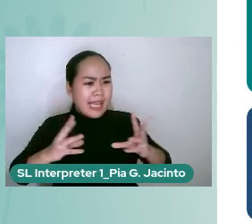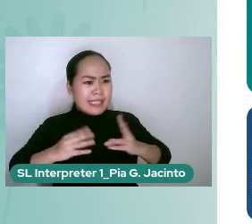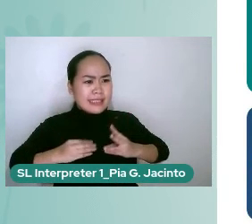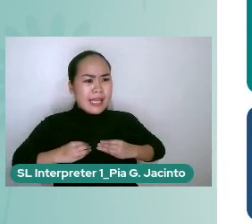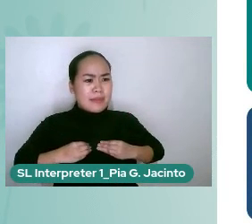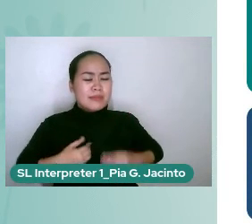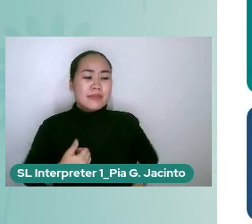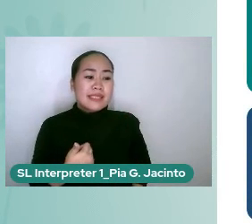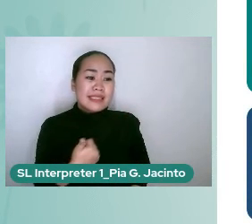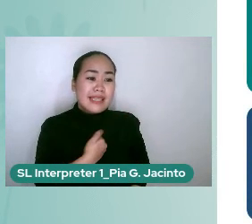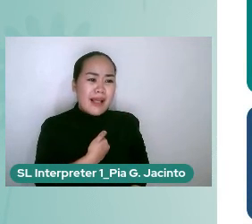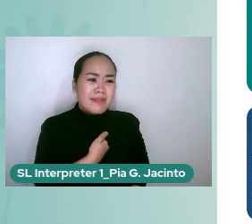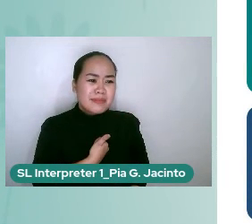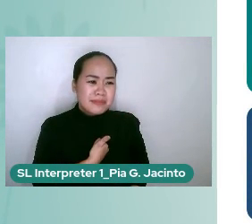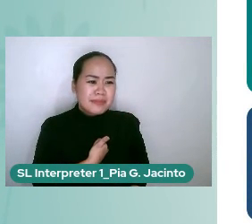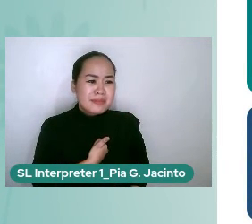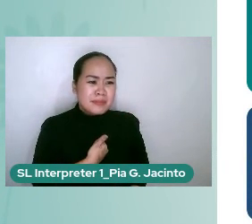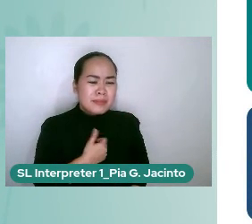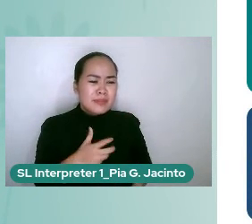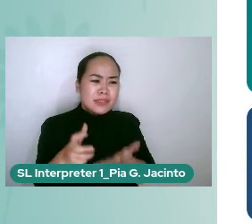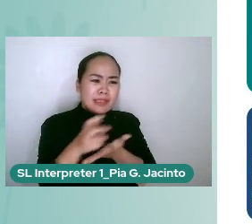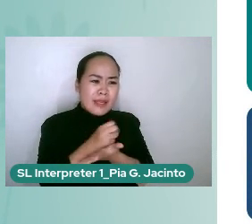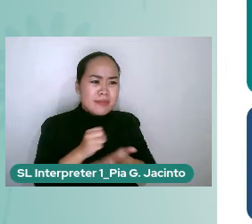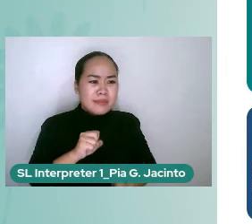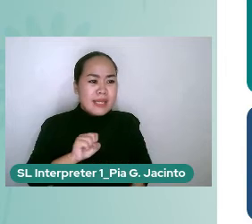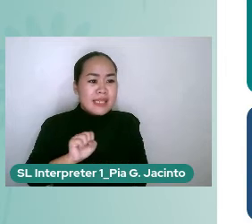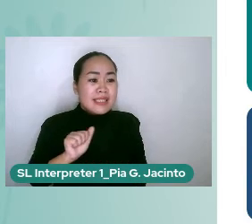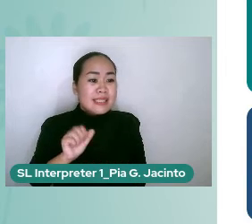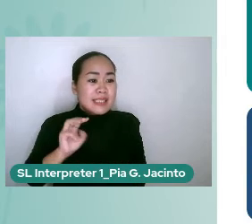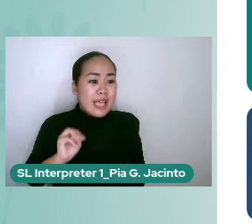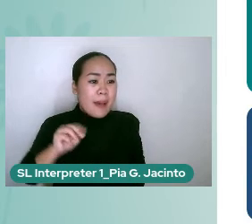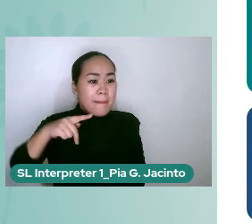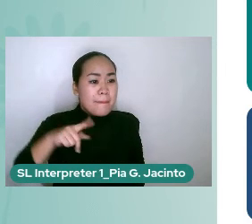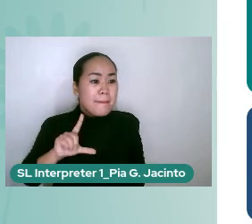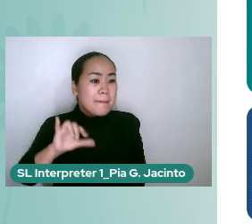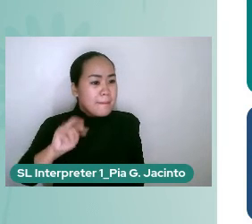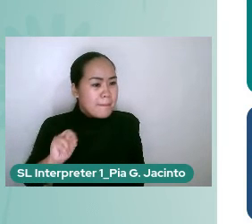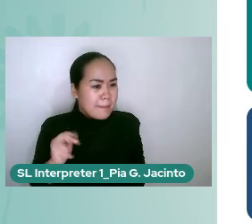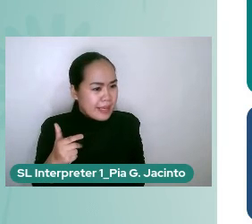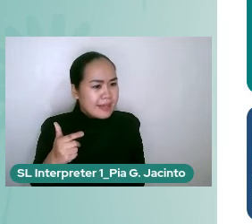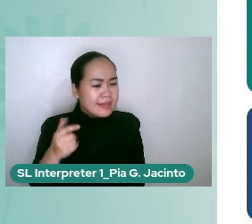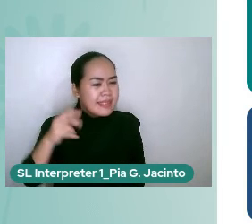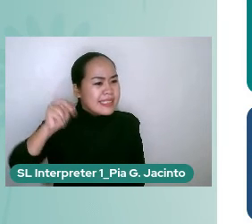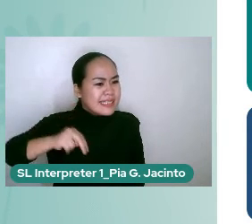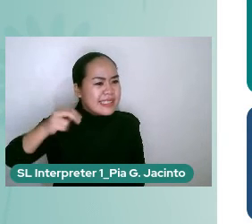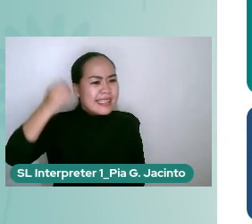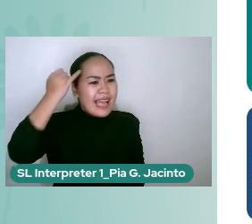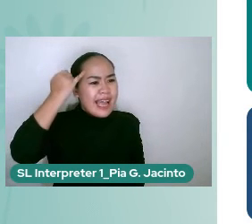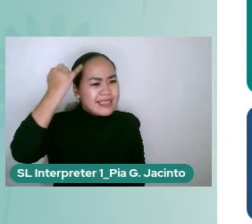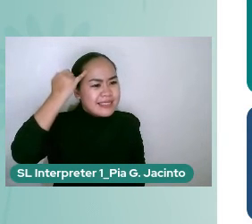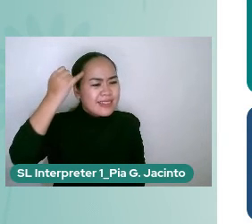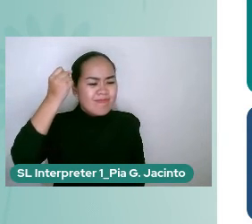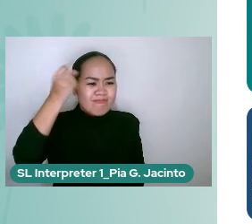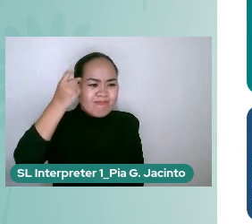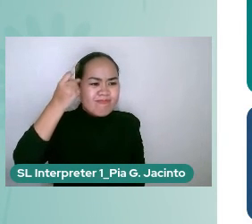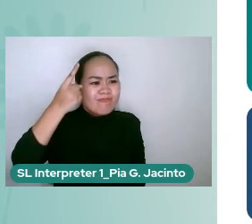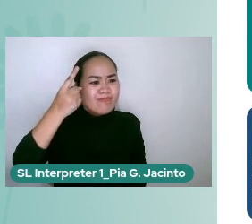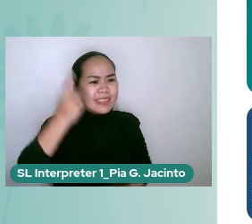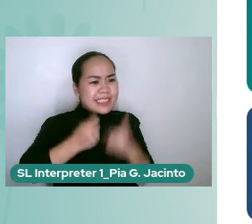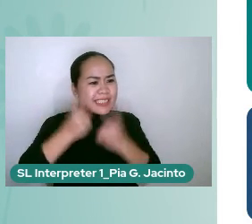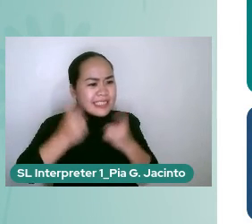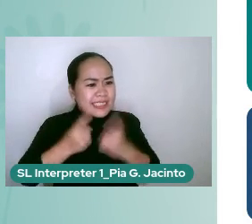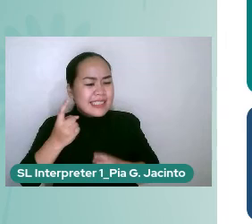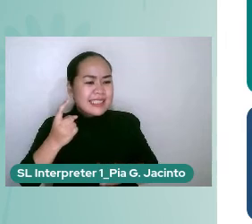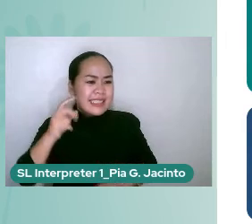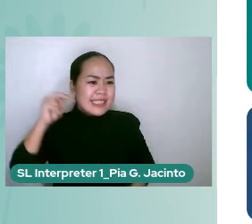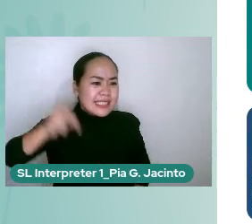self-sampling. We need to shift the idea or the understanding that screening needs to be done in a